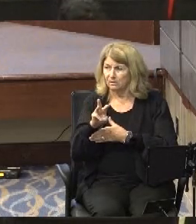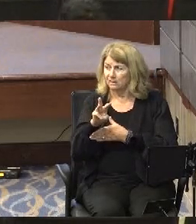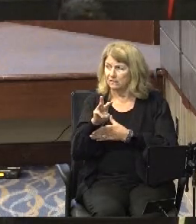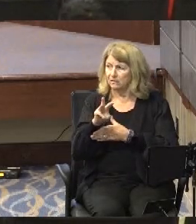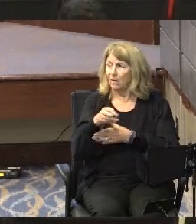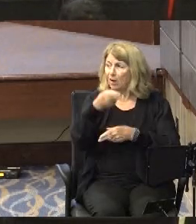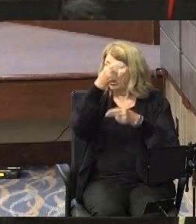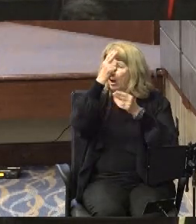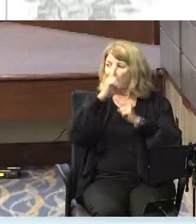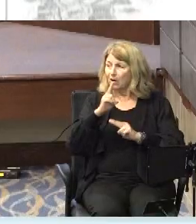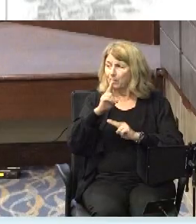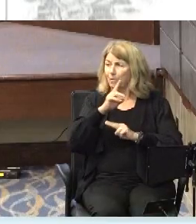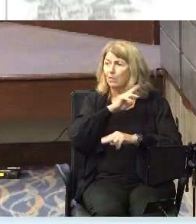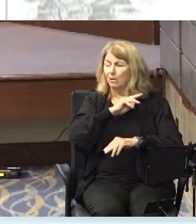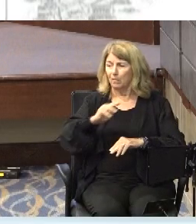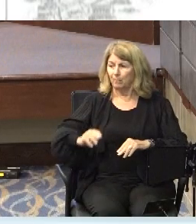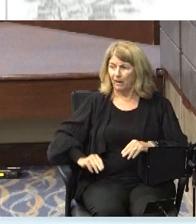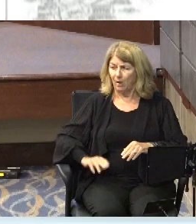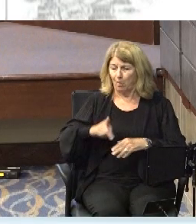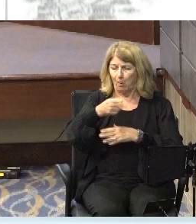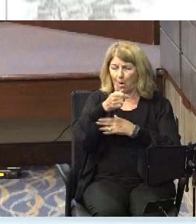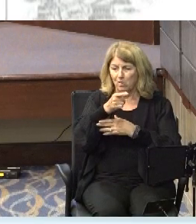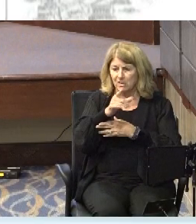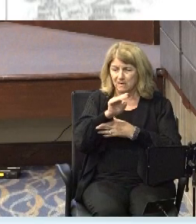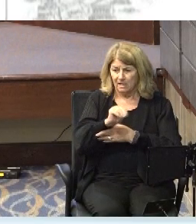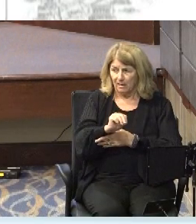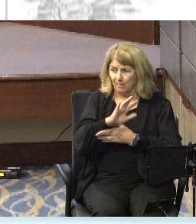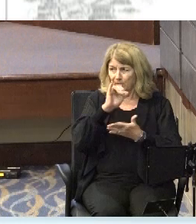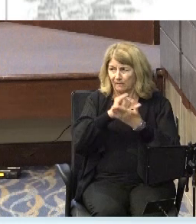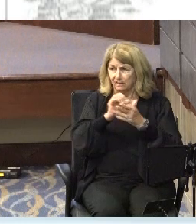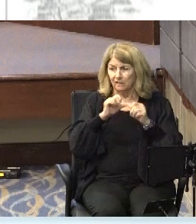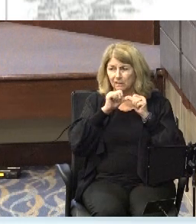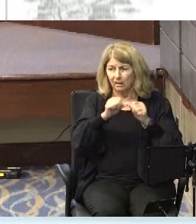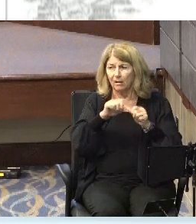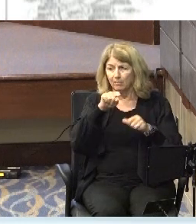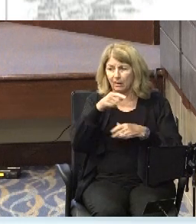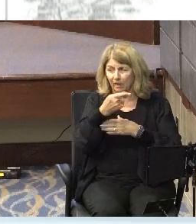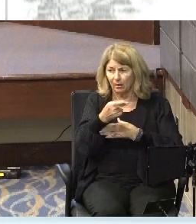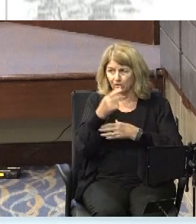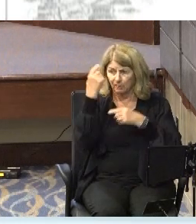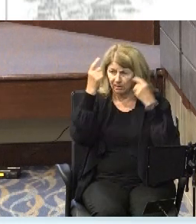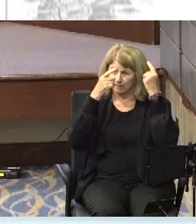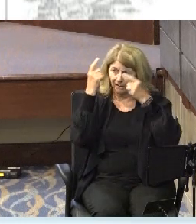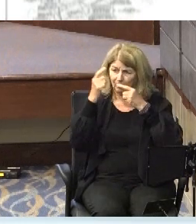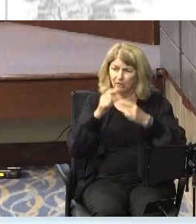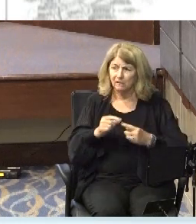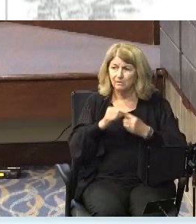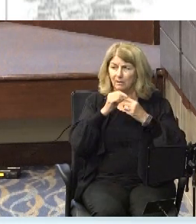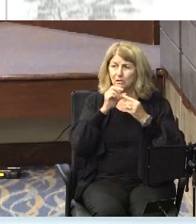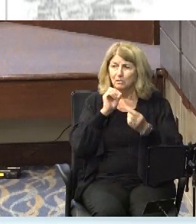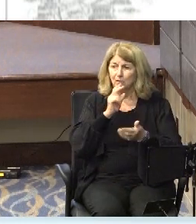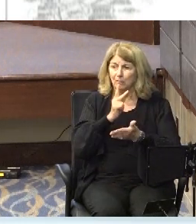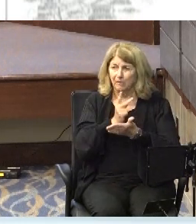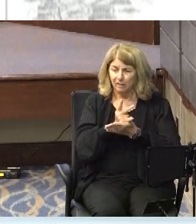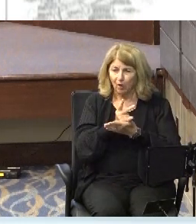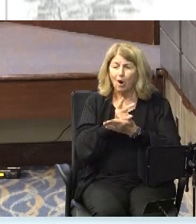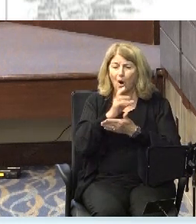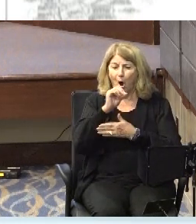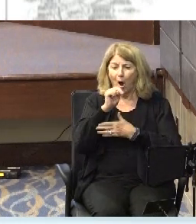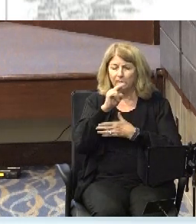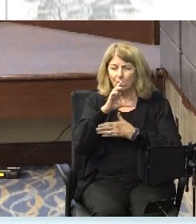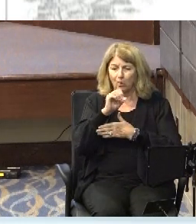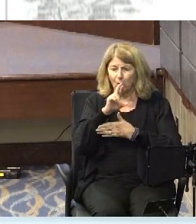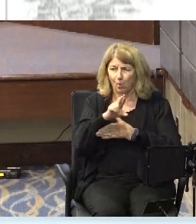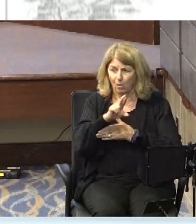Honorable Mayor Pro Tem, members of the council, this is a continuance of a public hearing to consider a resolution granting a special permit to Encore Electric Delivery Company,